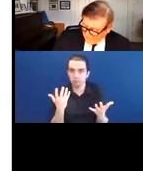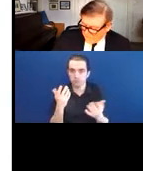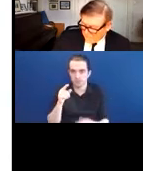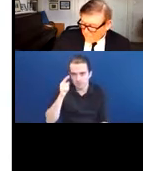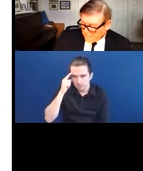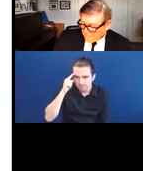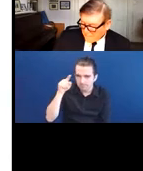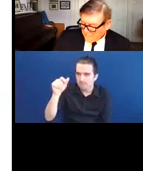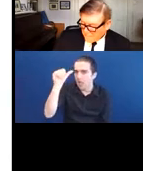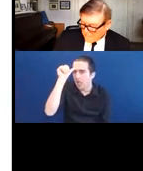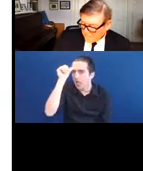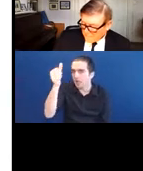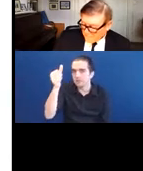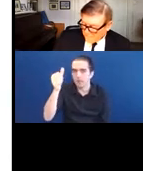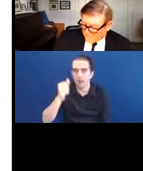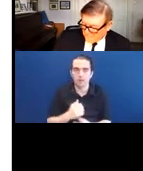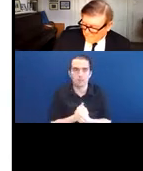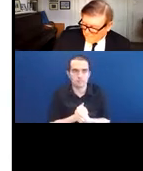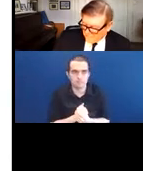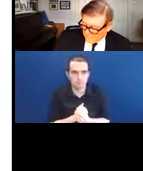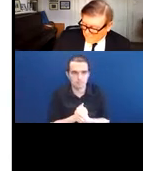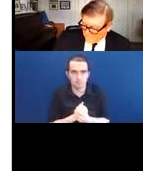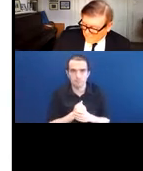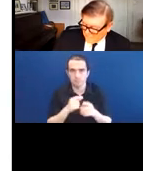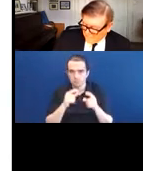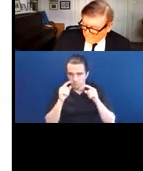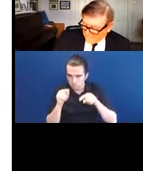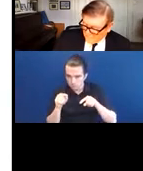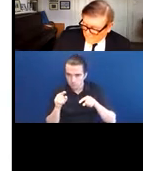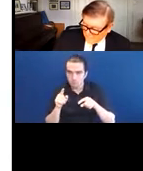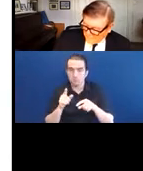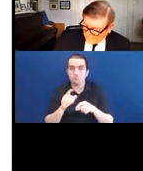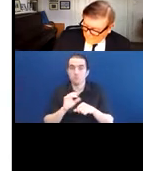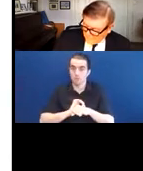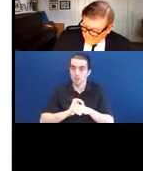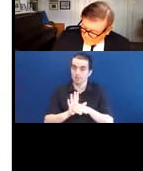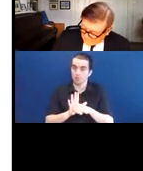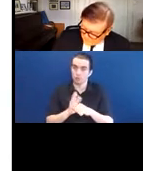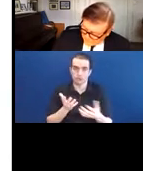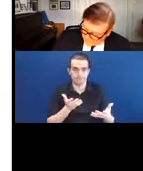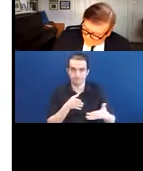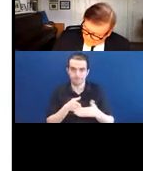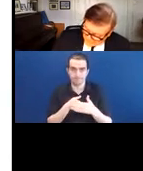and transport was not allowed. And it impacted my well-being as my skin was very dry.